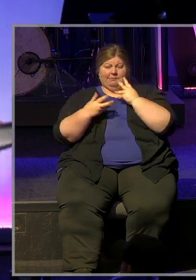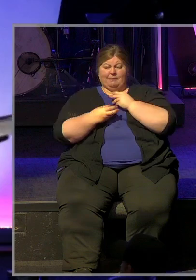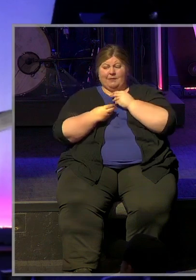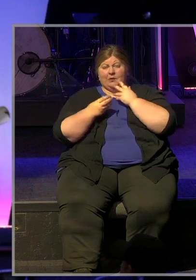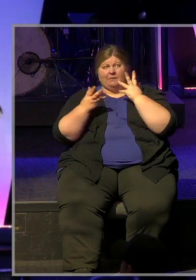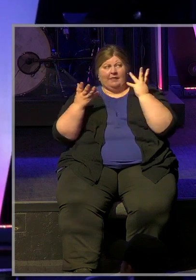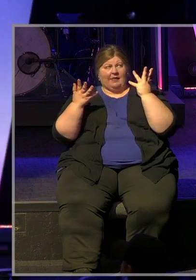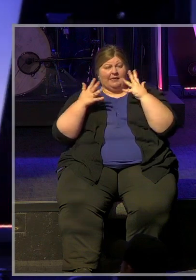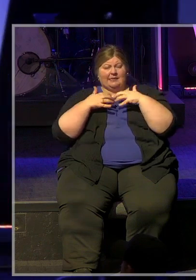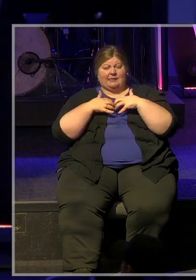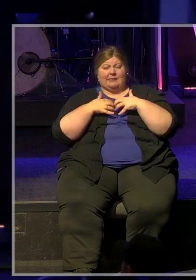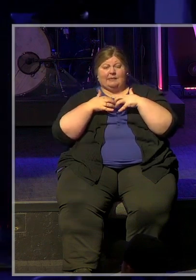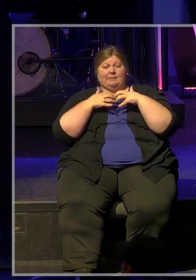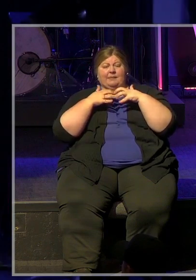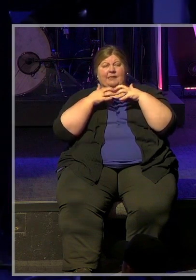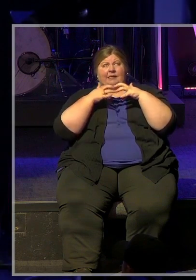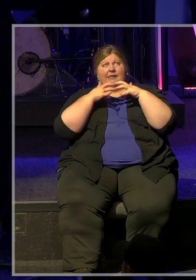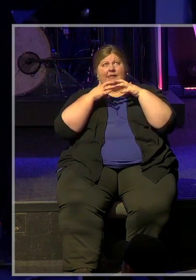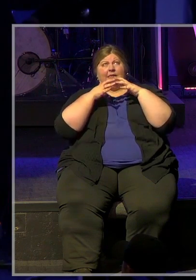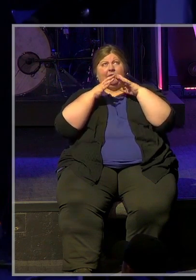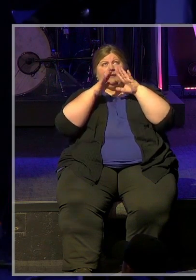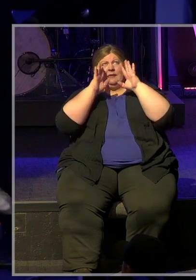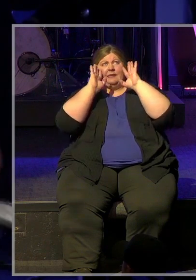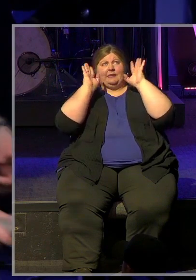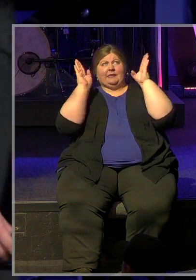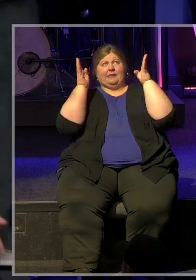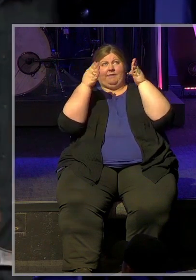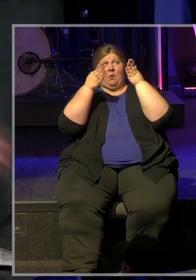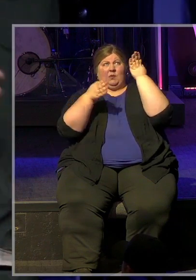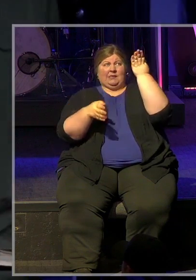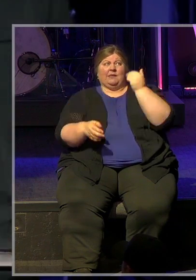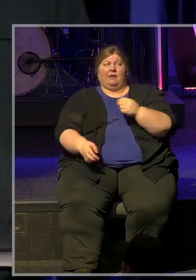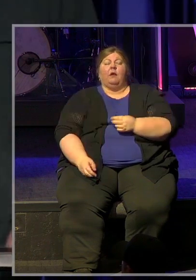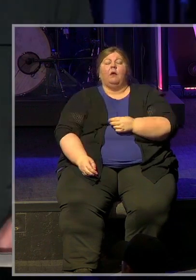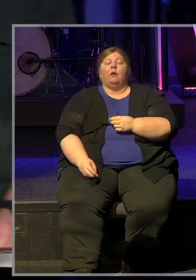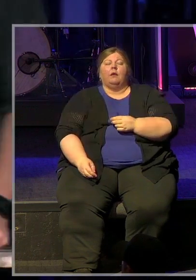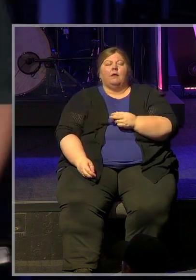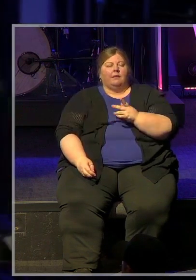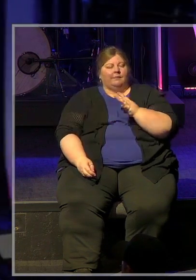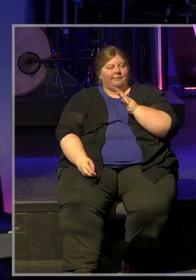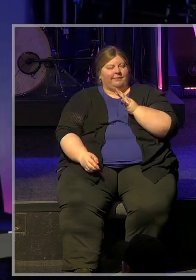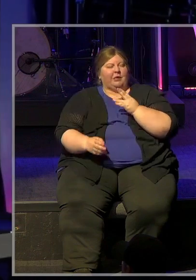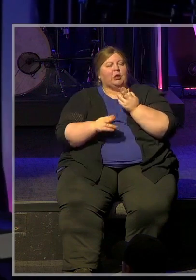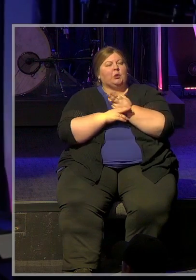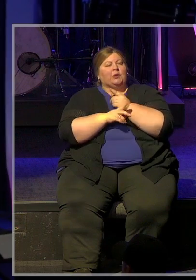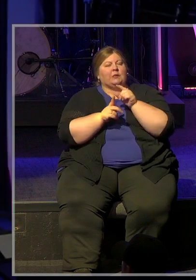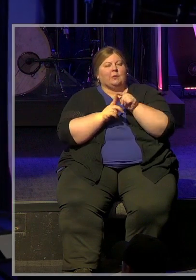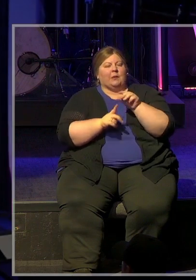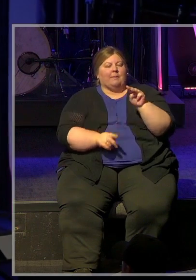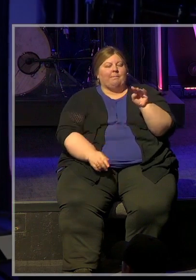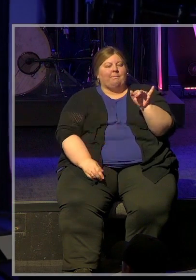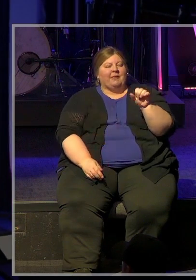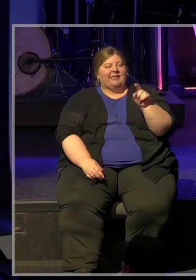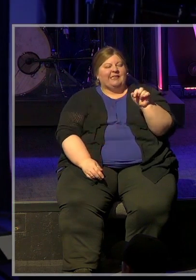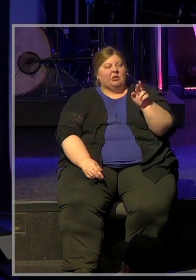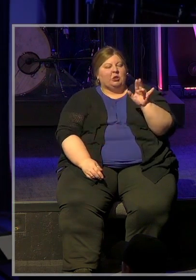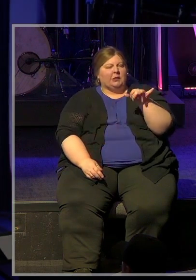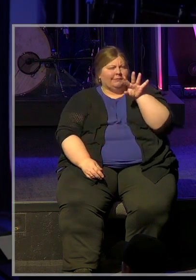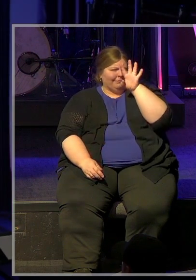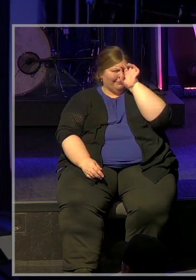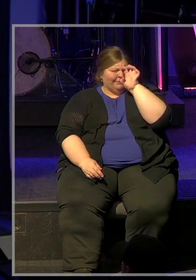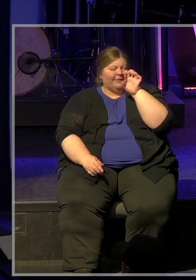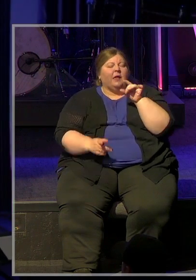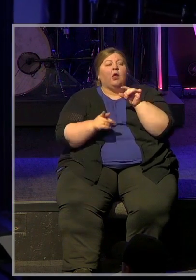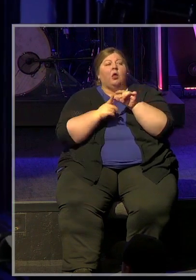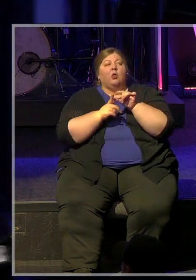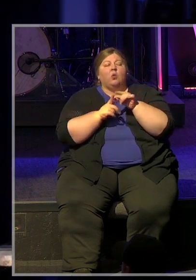builds and points towards something greater. But I love the fact that he uses the word mystery. So mystery, the actual word comes